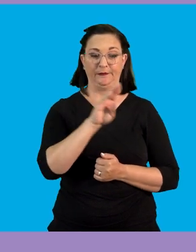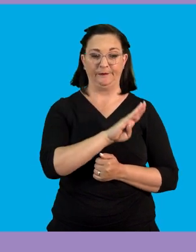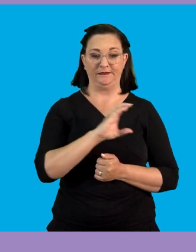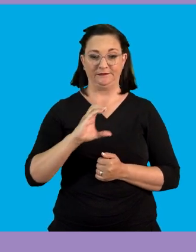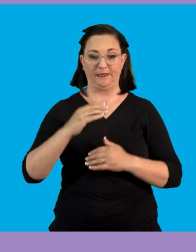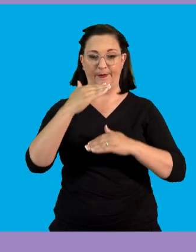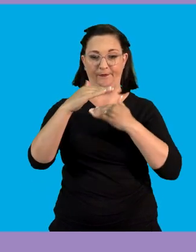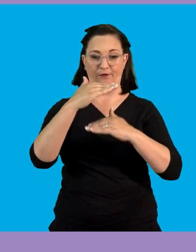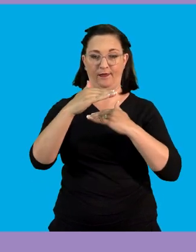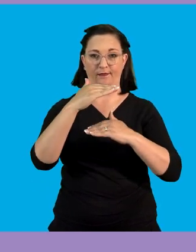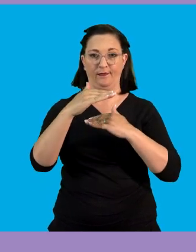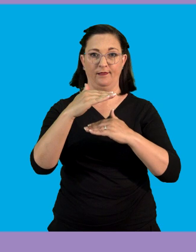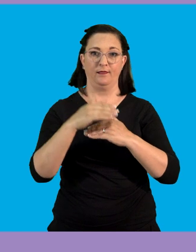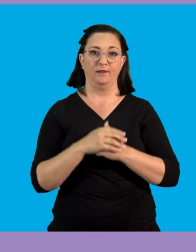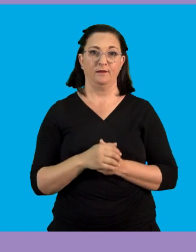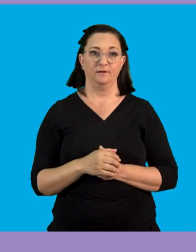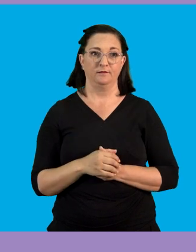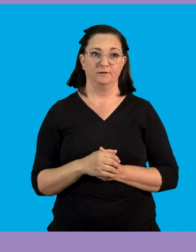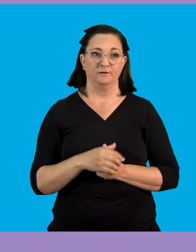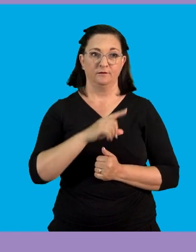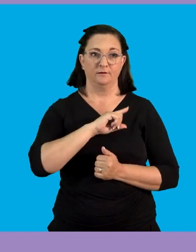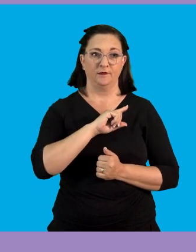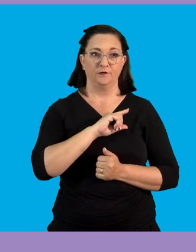so we then say angle